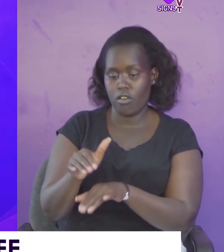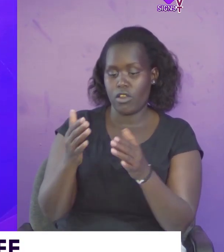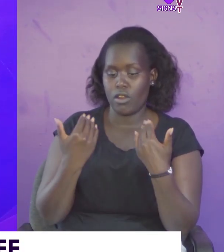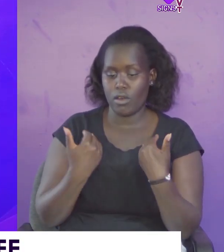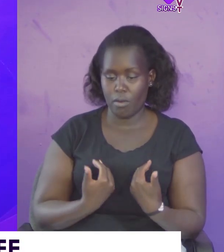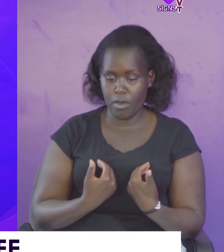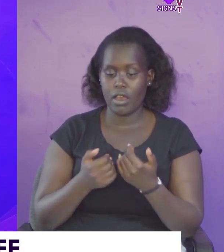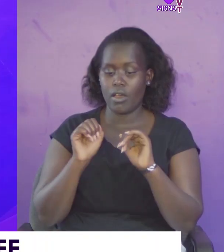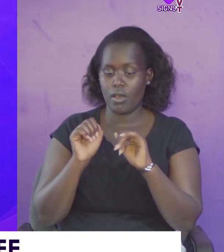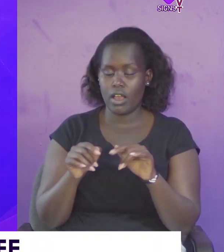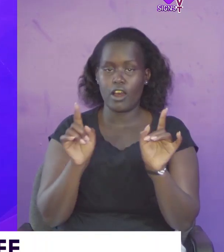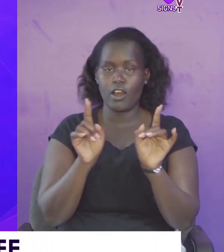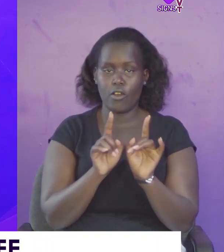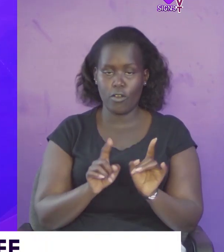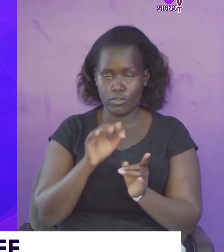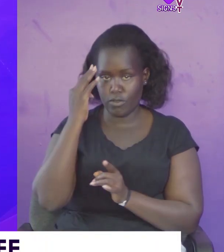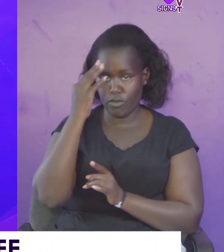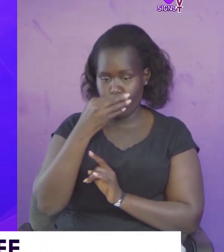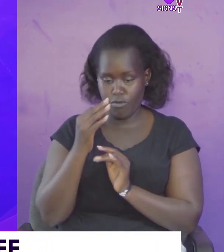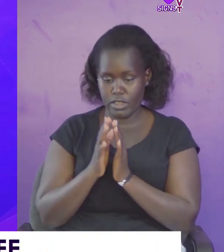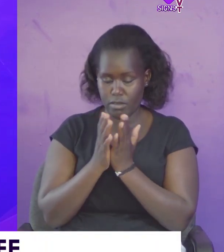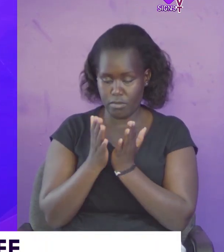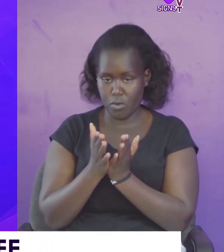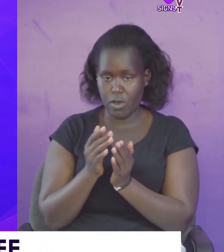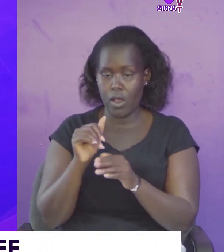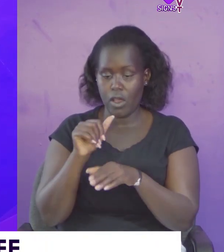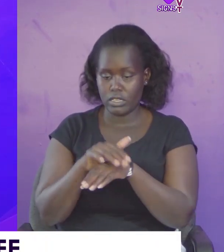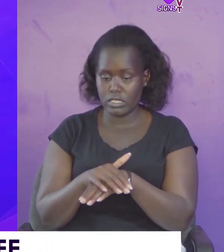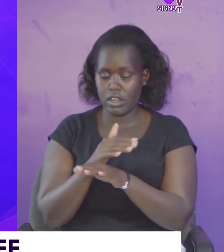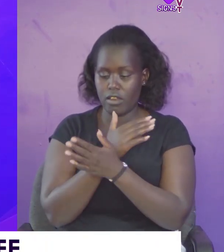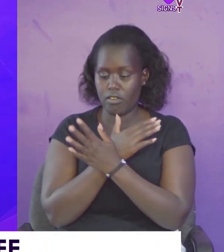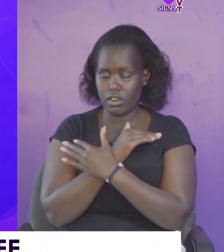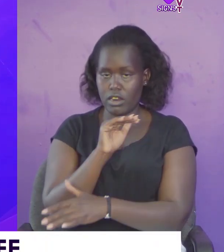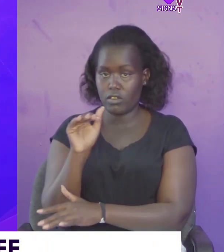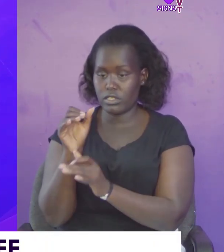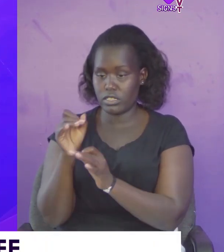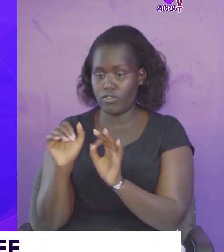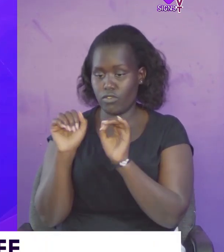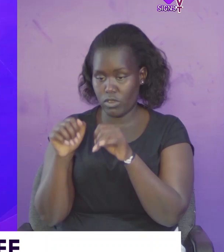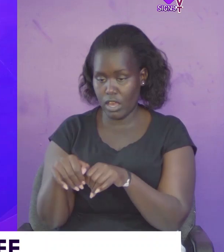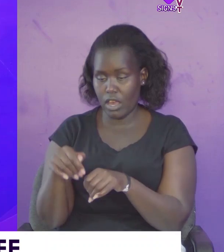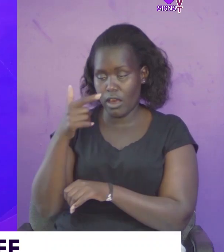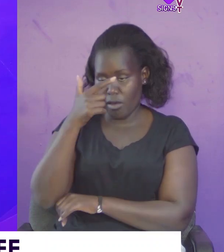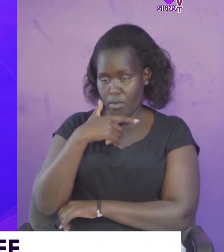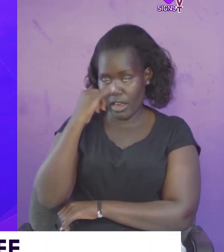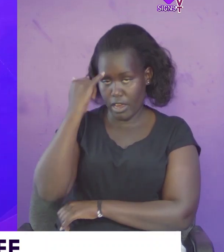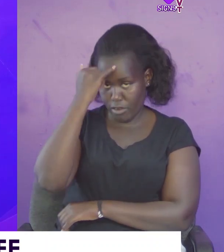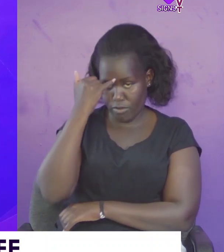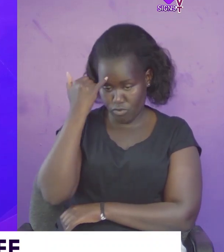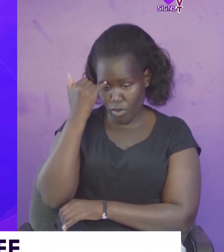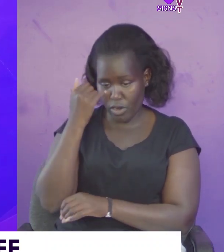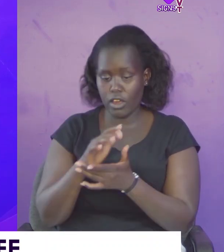follow me also on my Facebook. Send me a friend's request if you can, Blind Jonas Simba, and let's